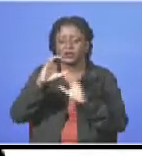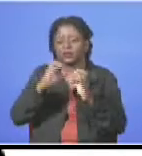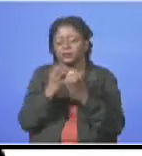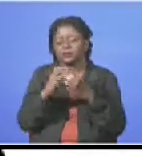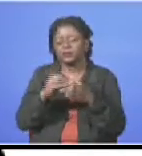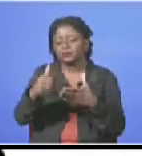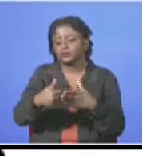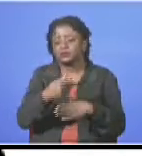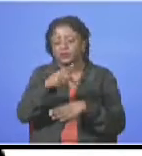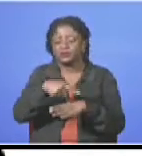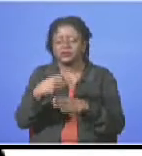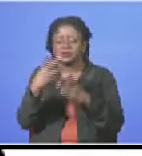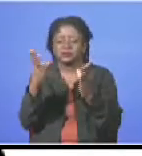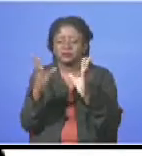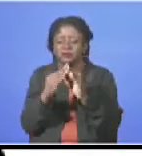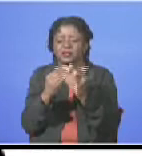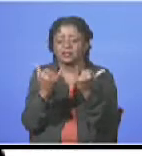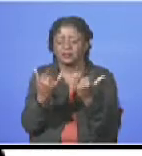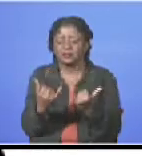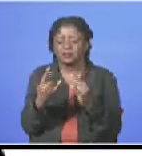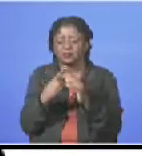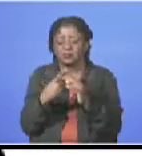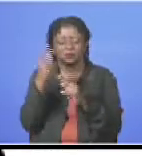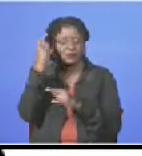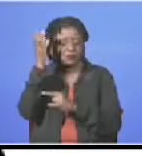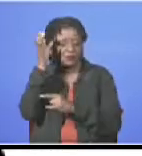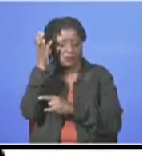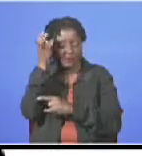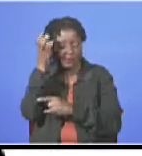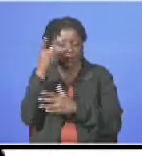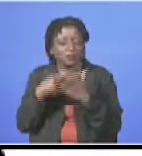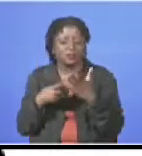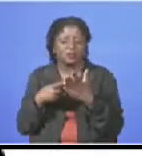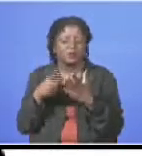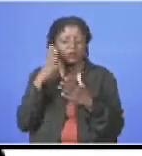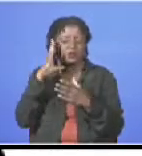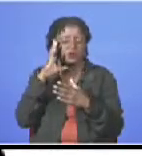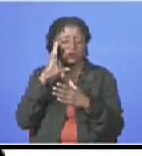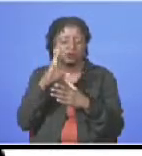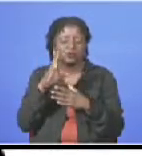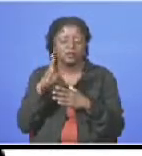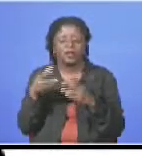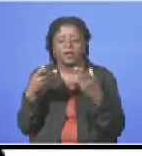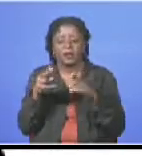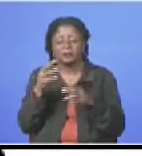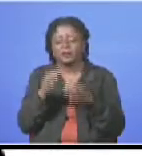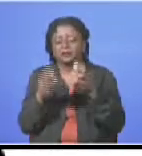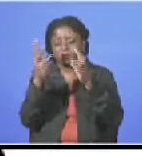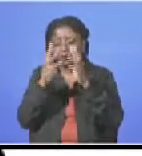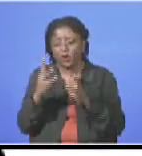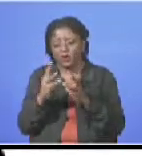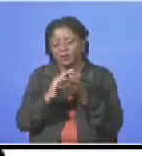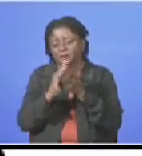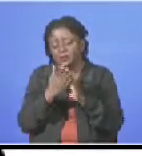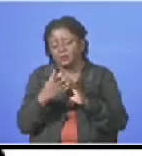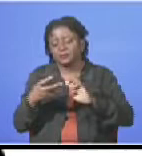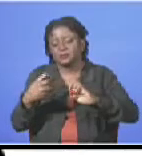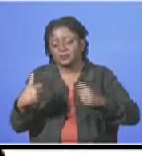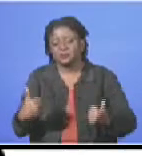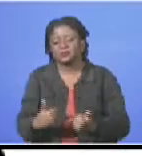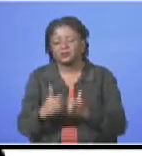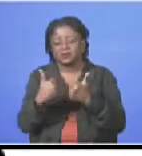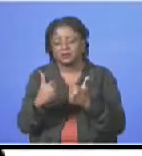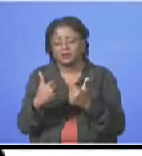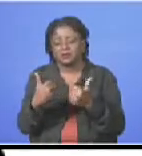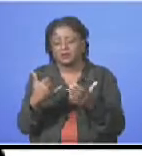Providence is meeting at this hour to consider what should happen should weather become a factor, as forecasters have said it may just